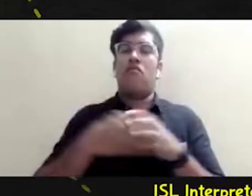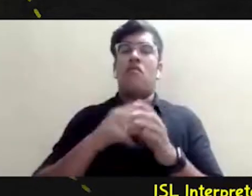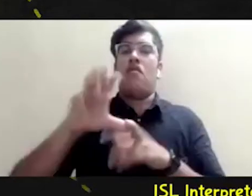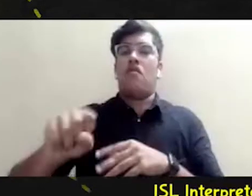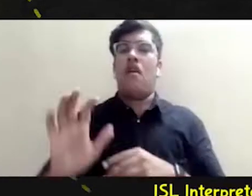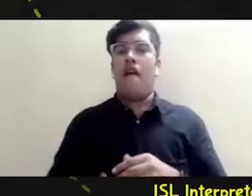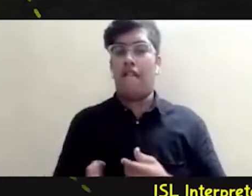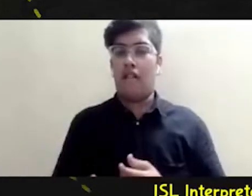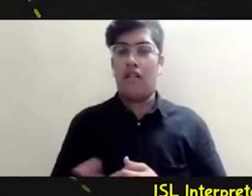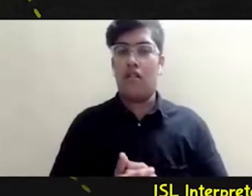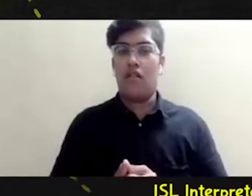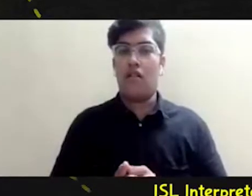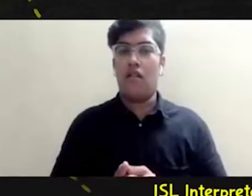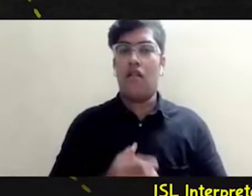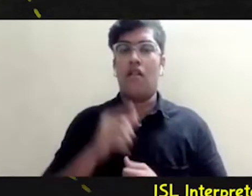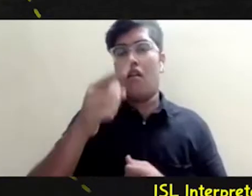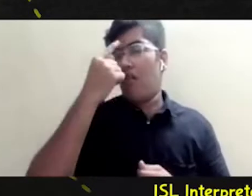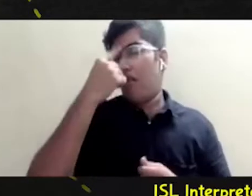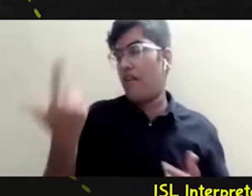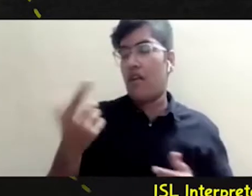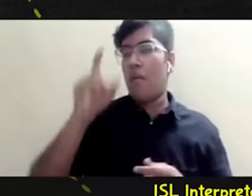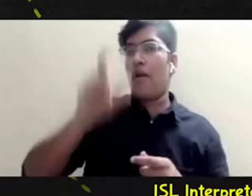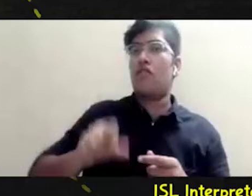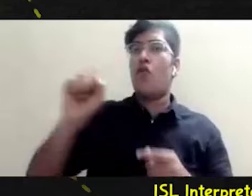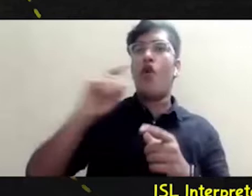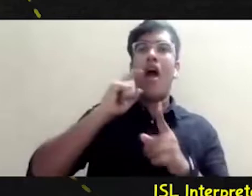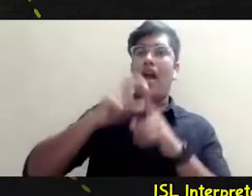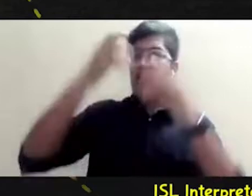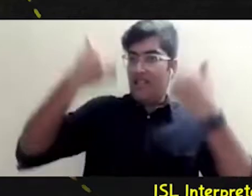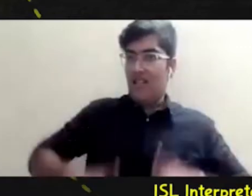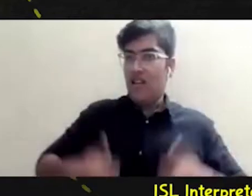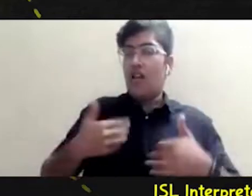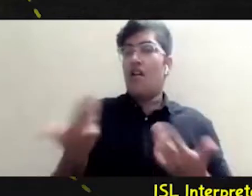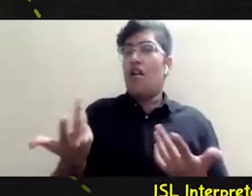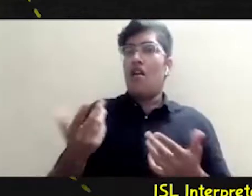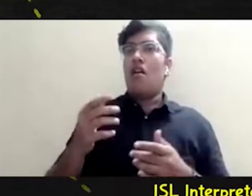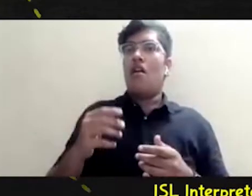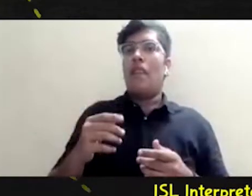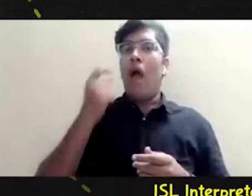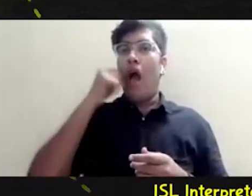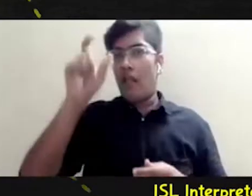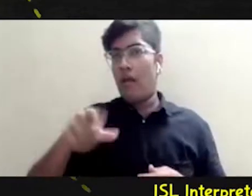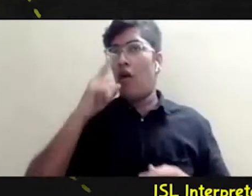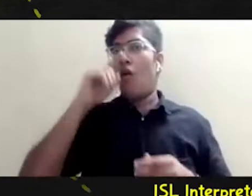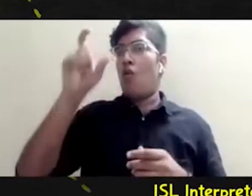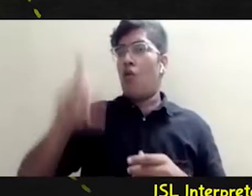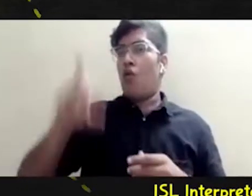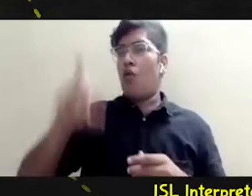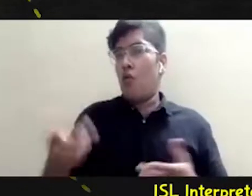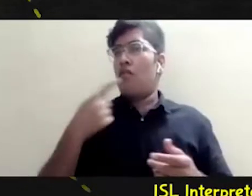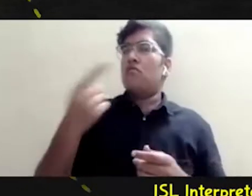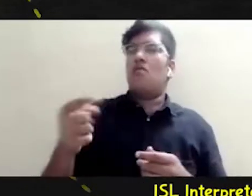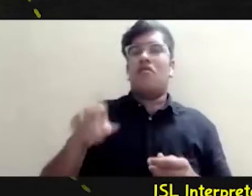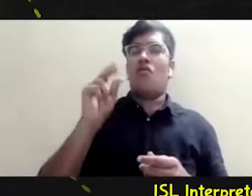to limit a person's identity just to their gender or sexuality. And how we see